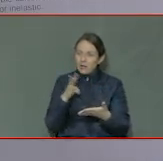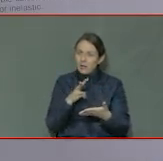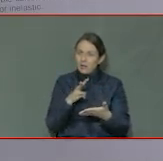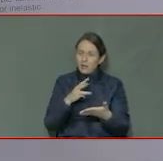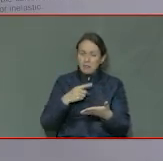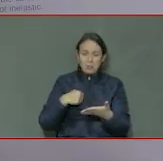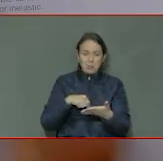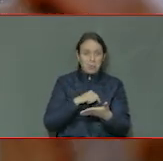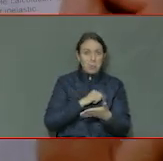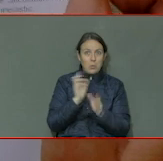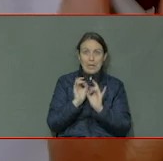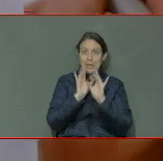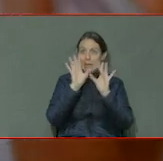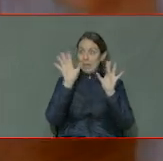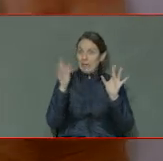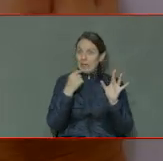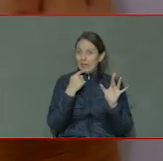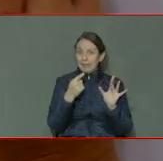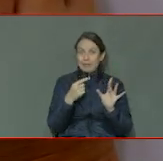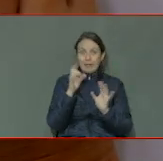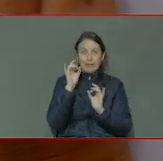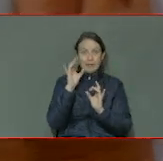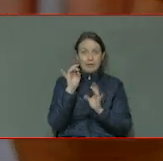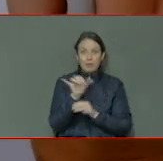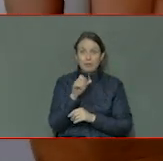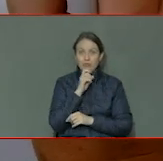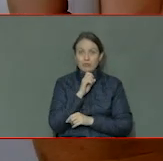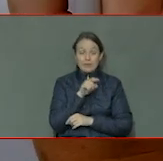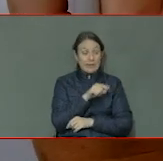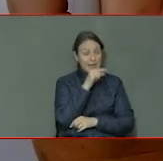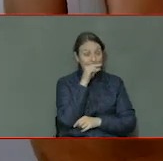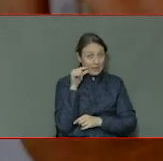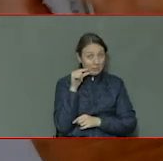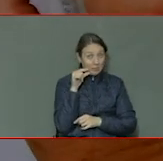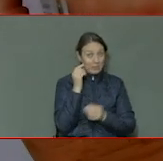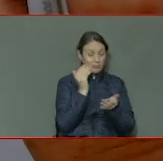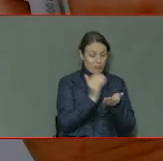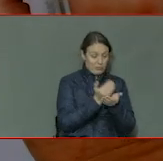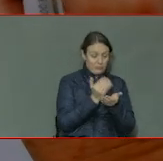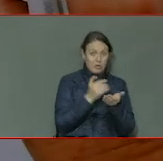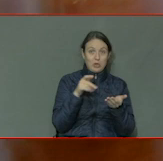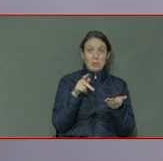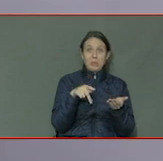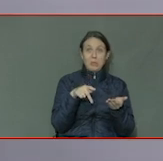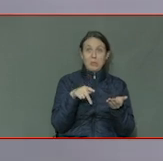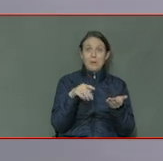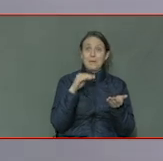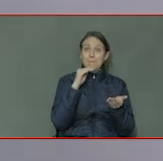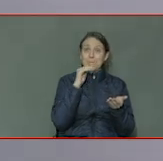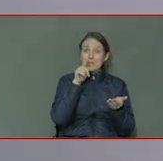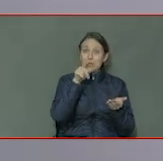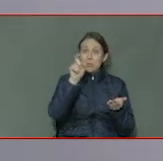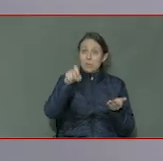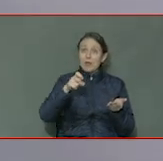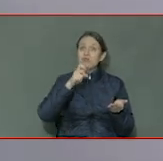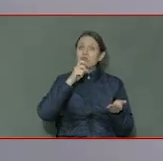what information to use. If they say it's conservation of momentum, it means in the next calculation you must use